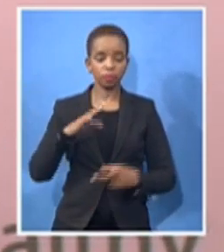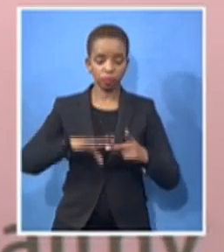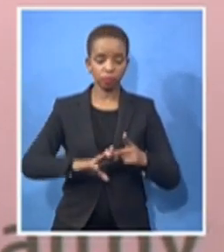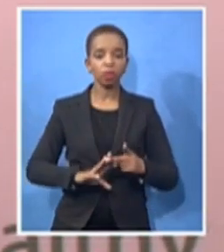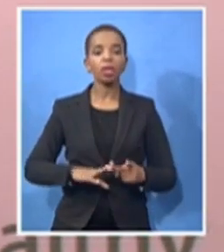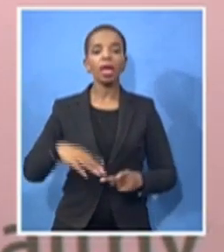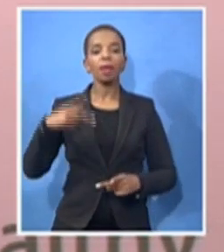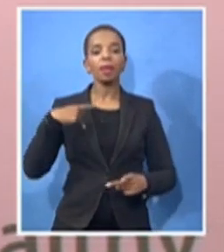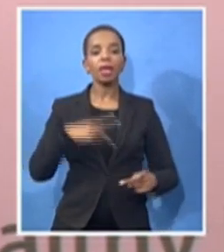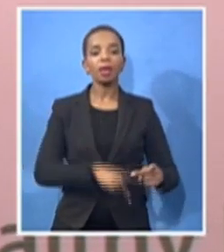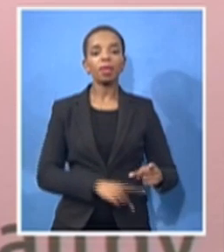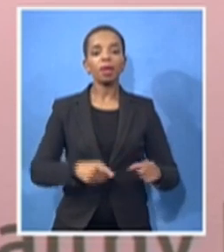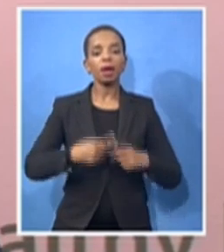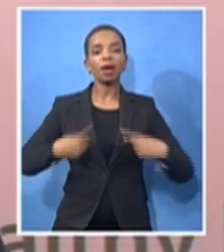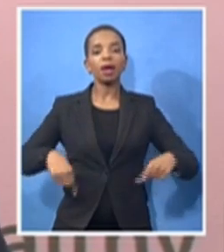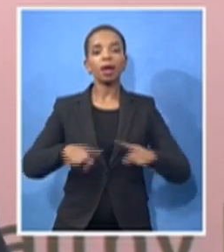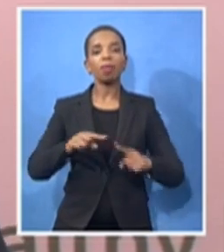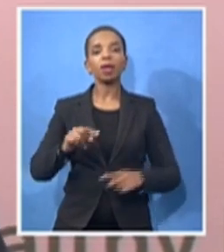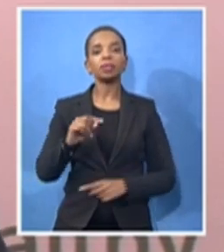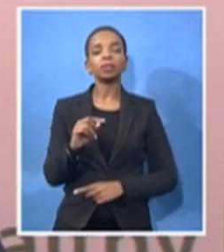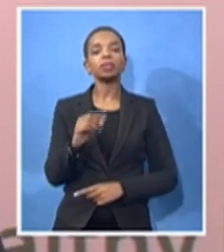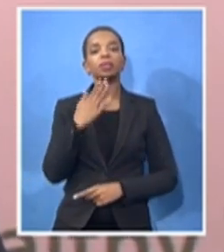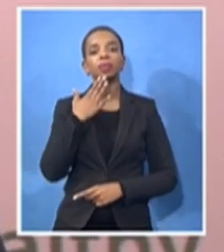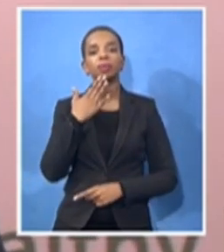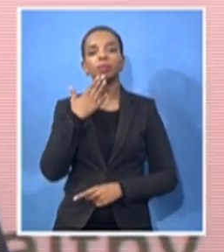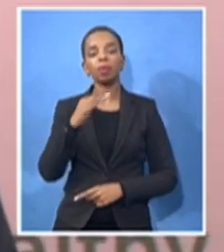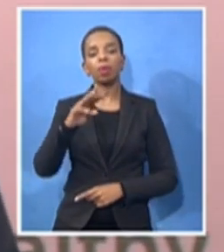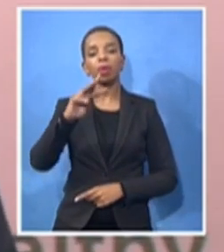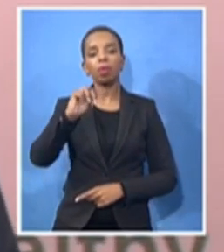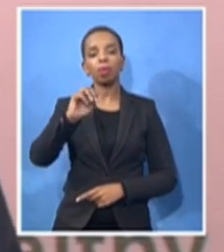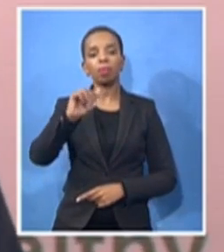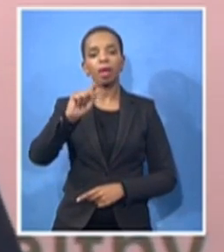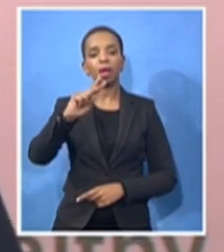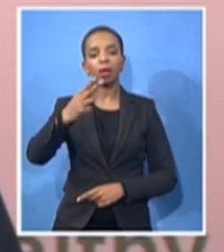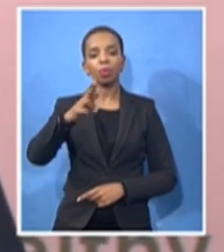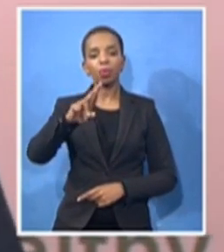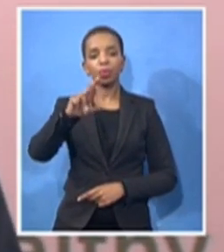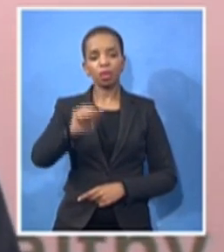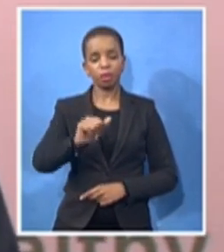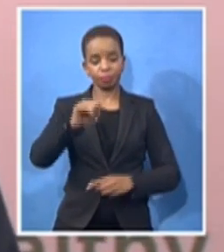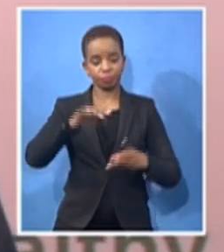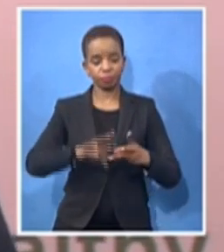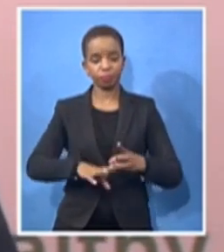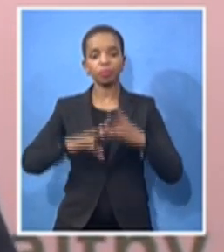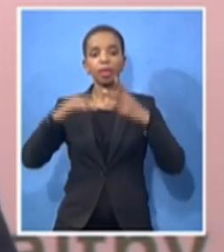Excellency Ambassador, a daughter of South Africa, as